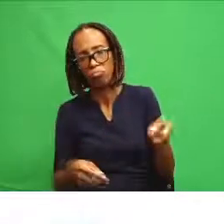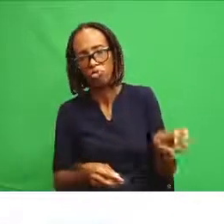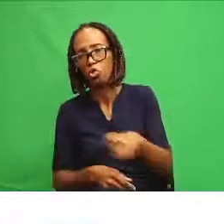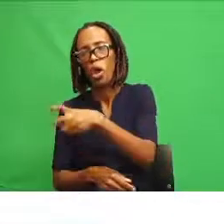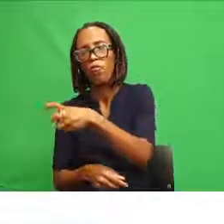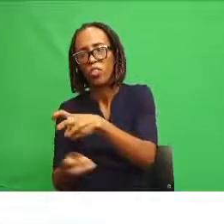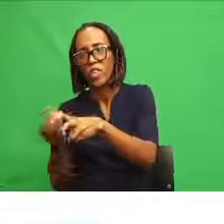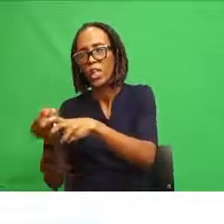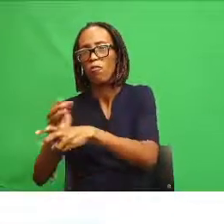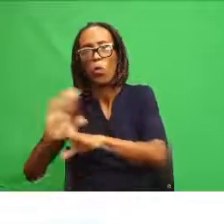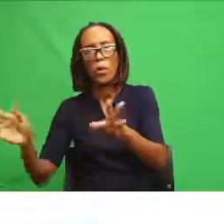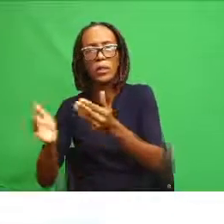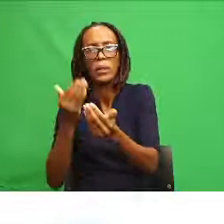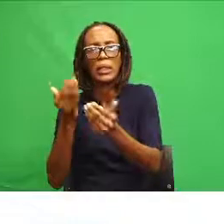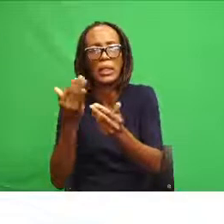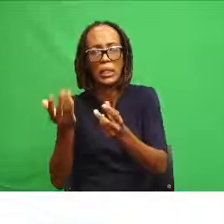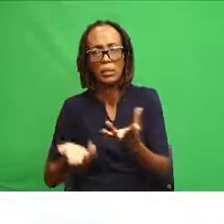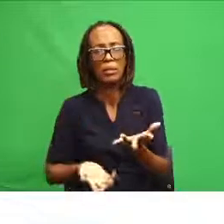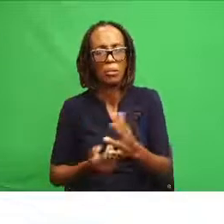one.